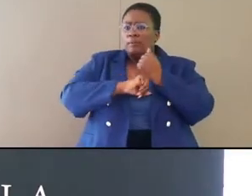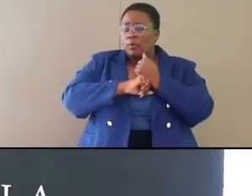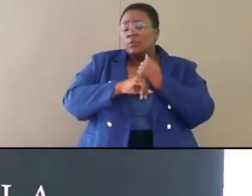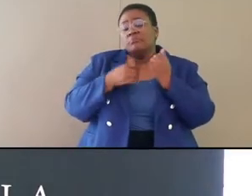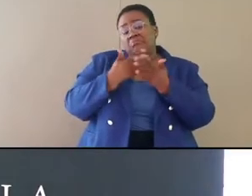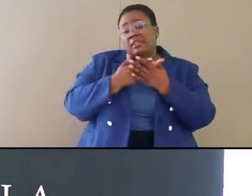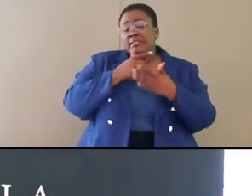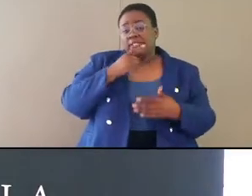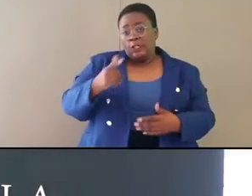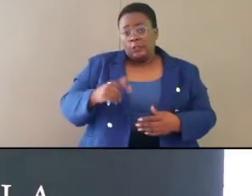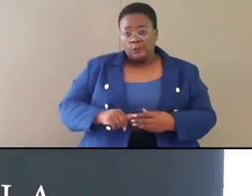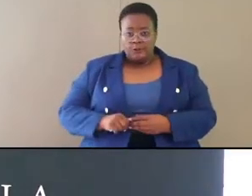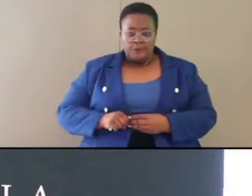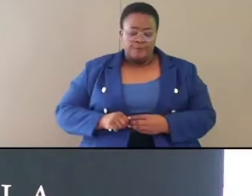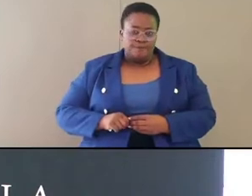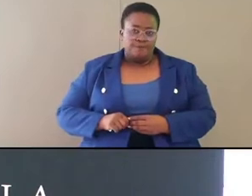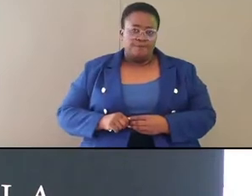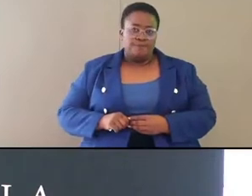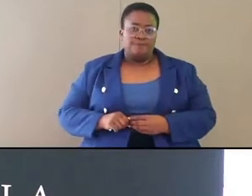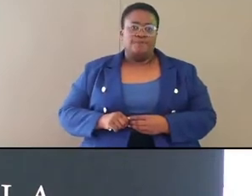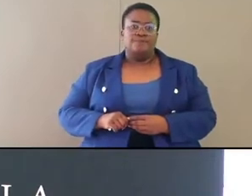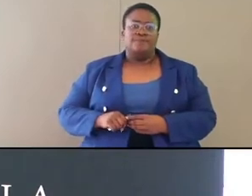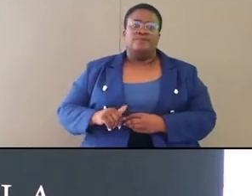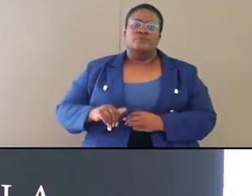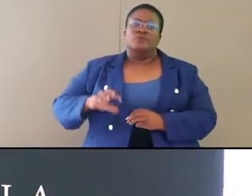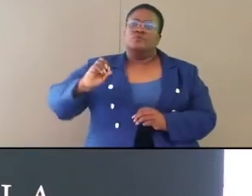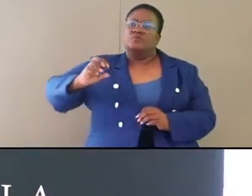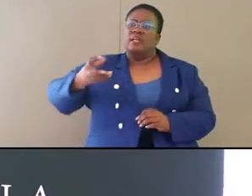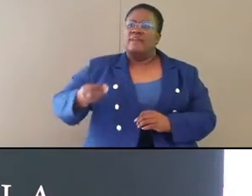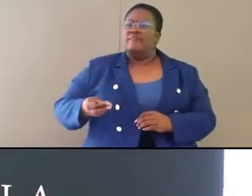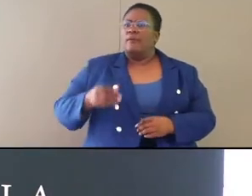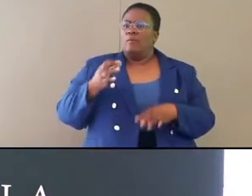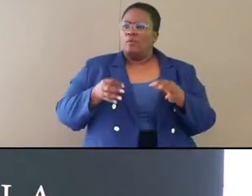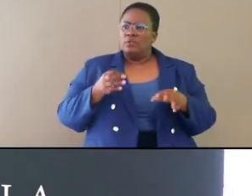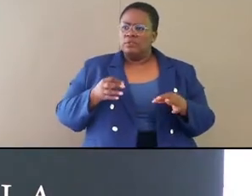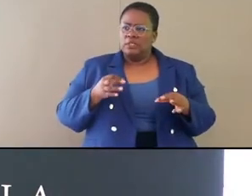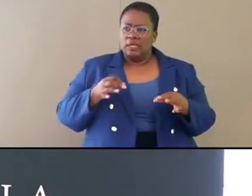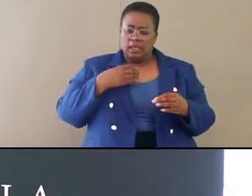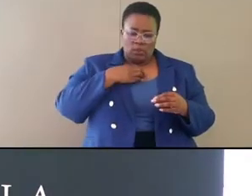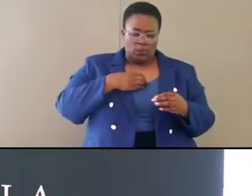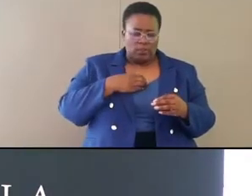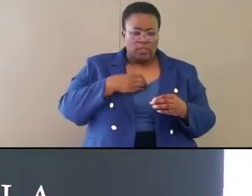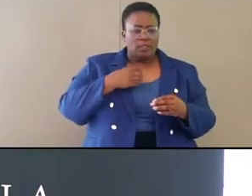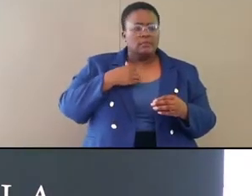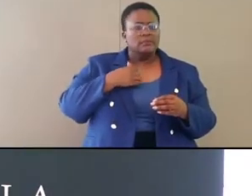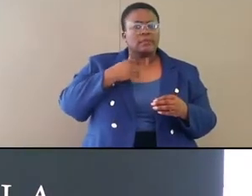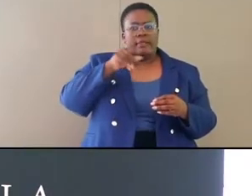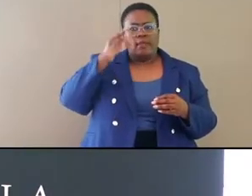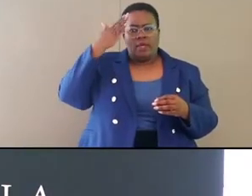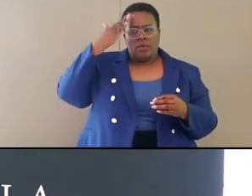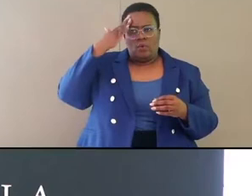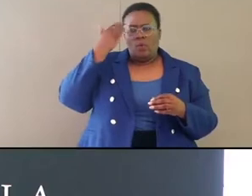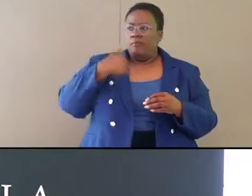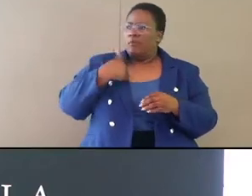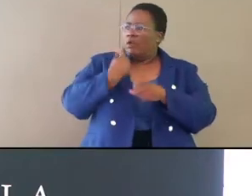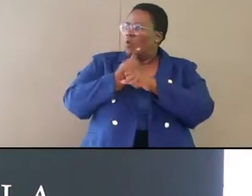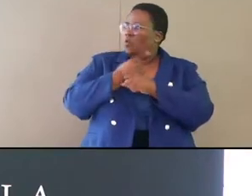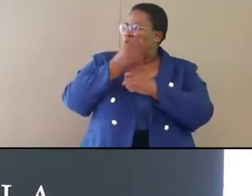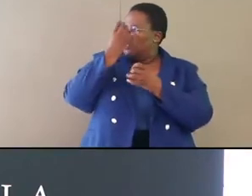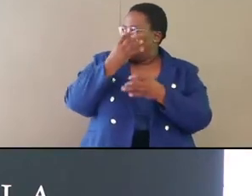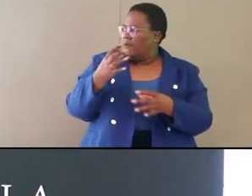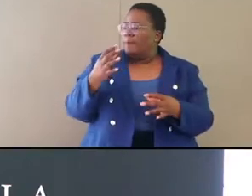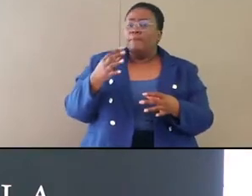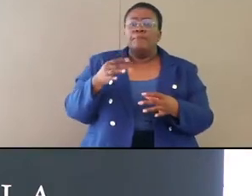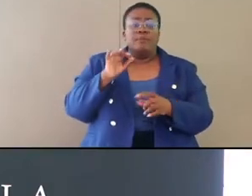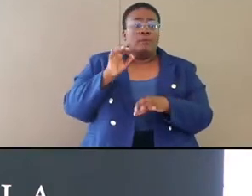can tell you there was a talk about political willingness and they know, I always say to them, the political